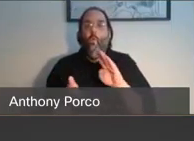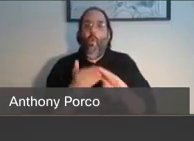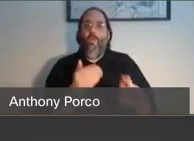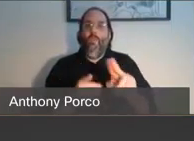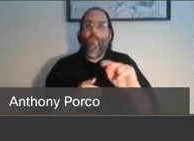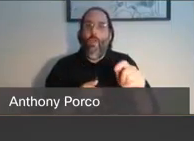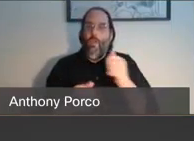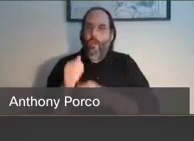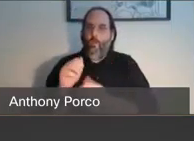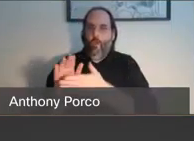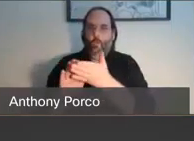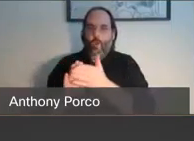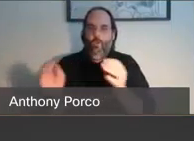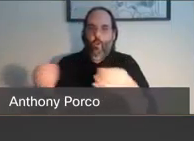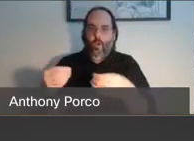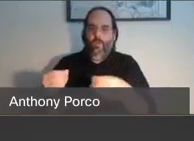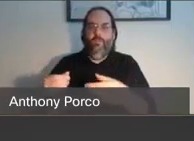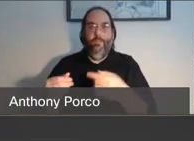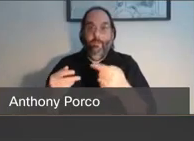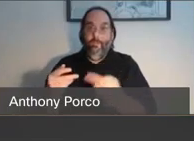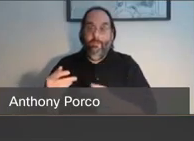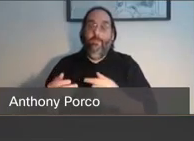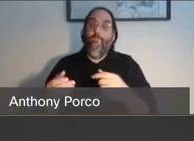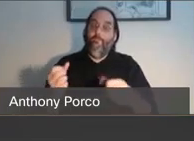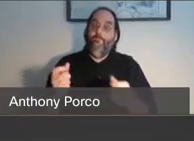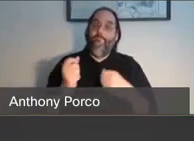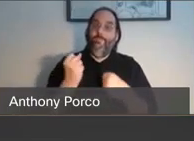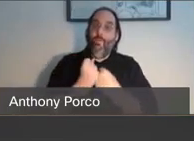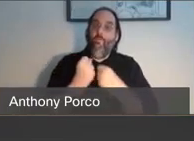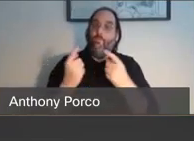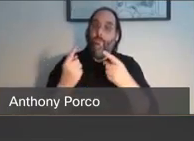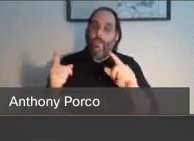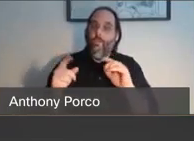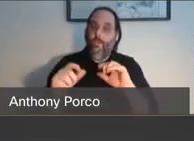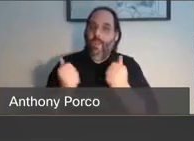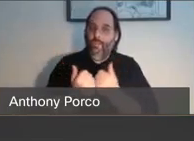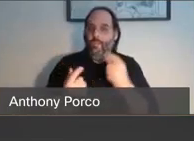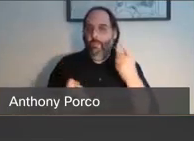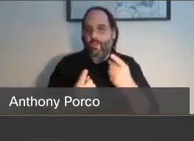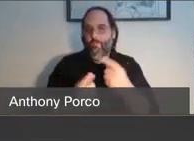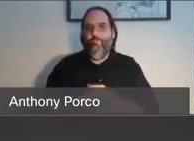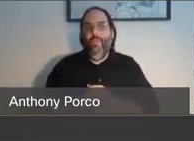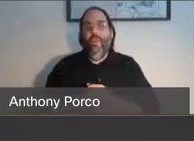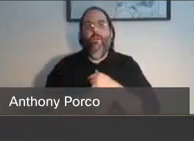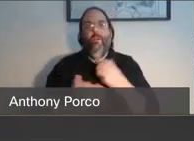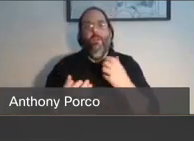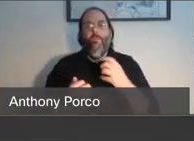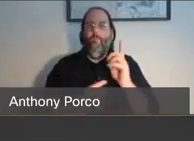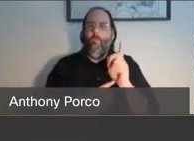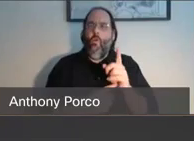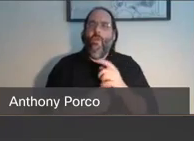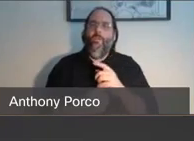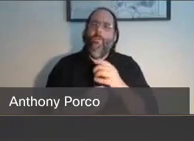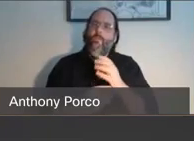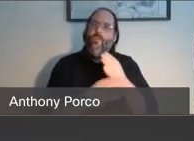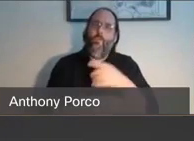within Operations make a difference in contributing to the success of the agency's mission. We would like to take a brief moment to